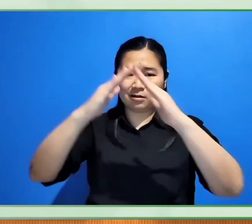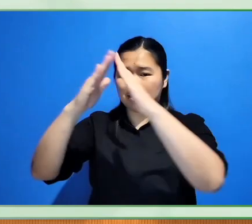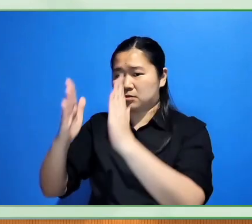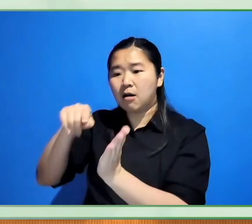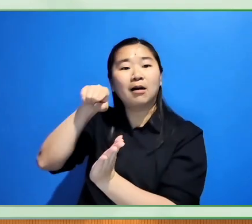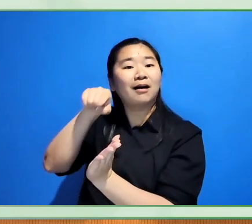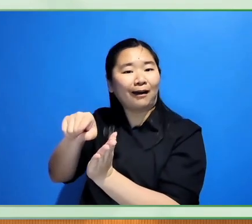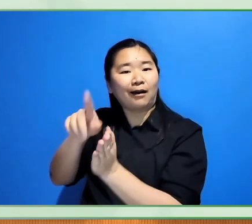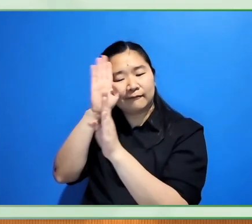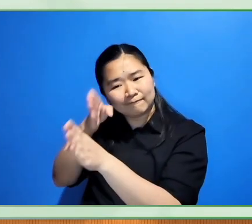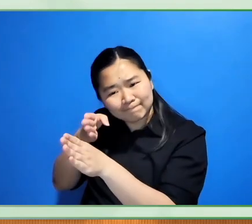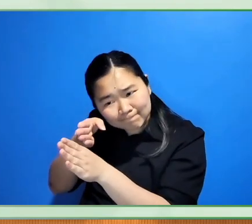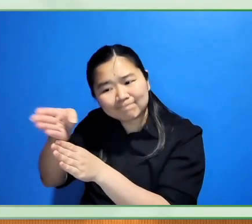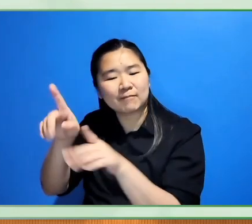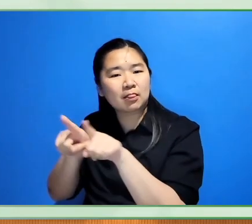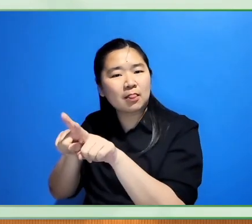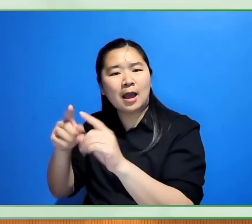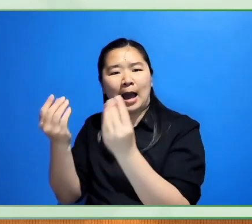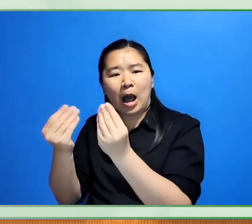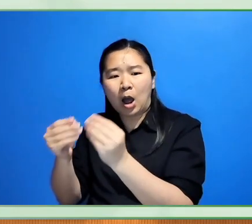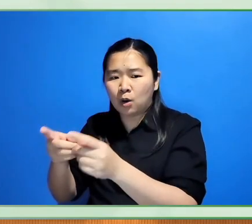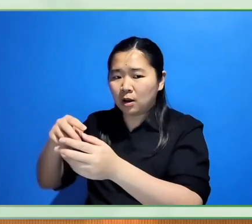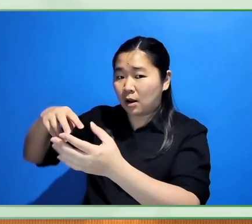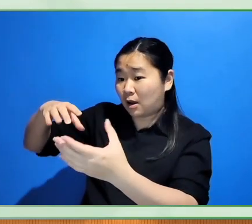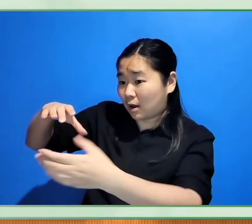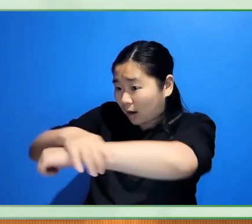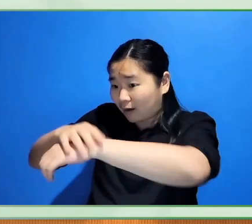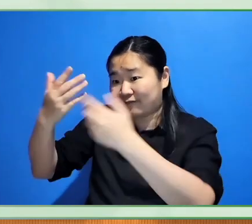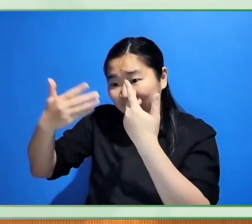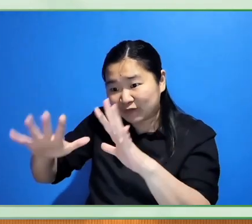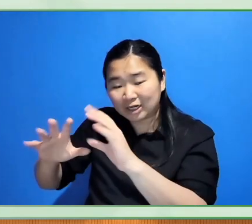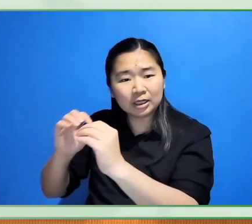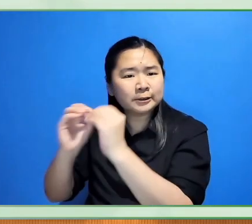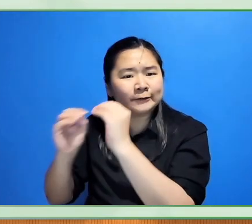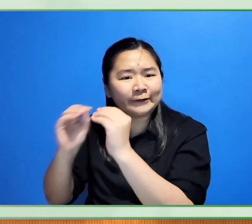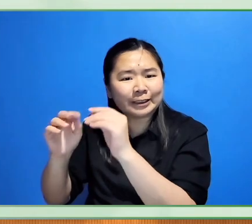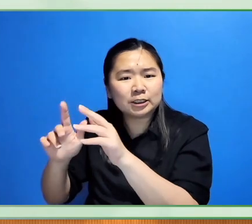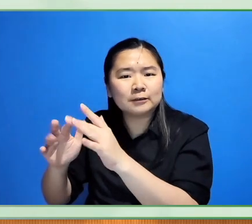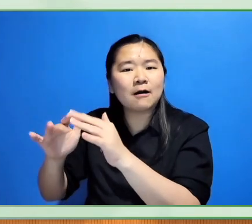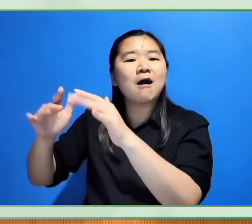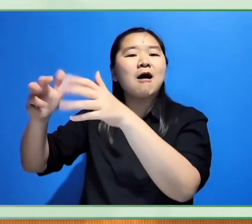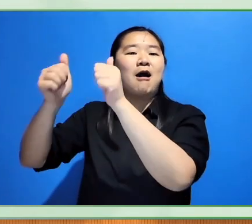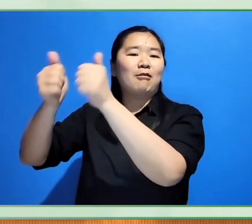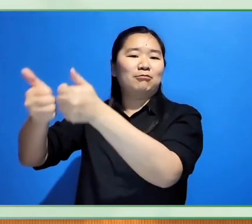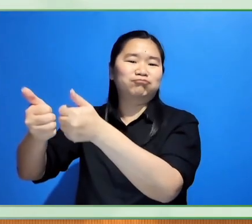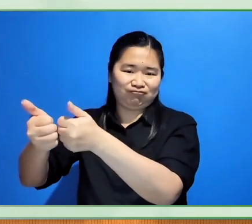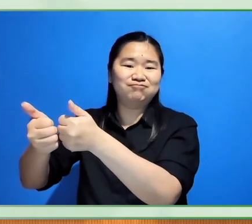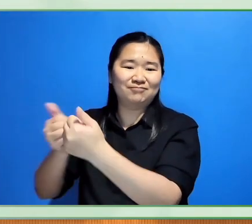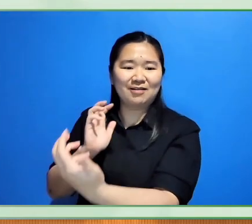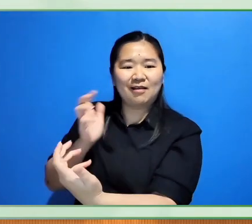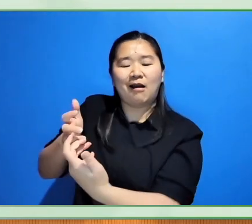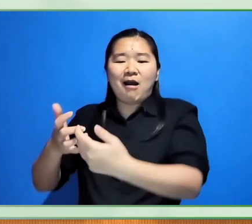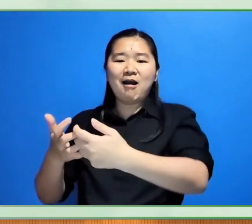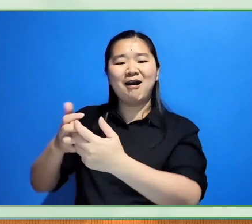hands, talking just about the bionic quickly, so it has haptic feedback, so you can feel the touch with vibration. It has a precise